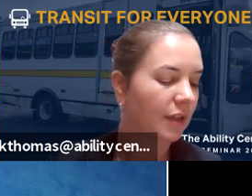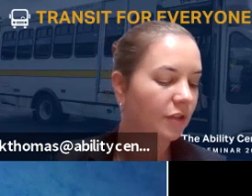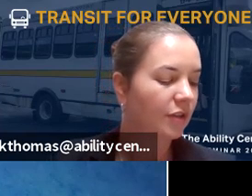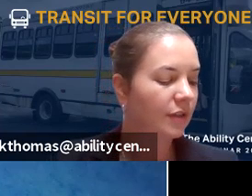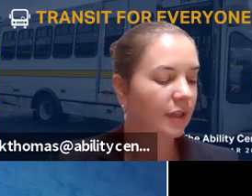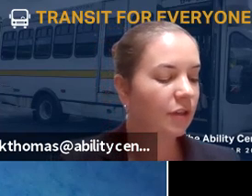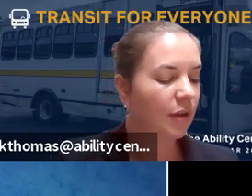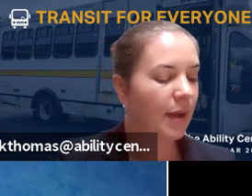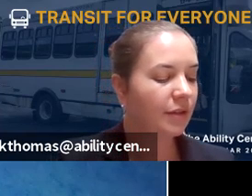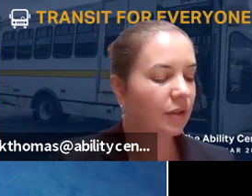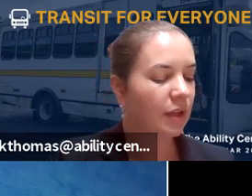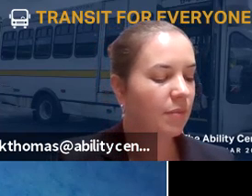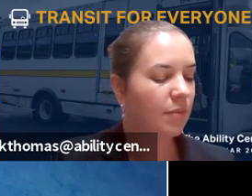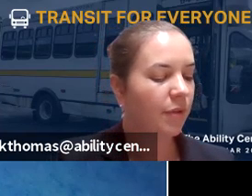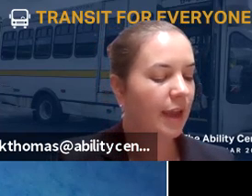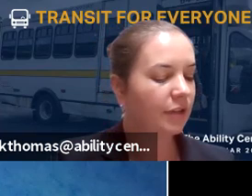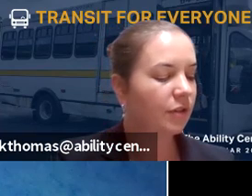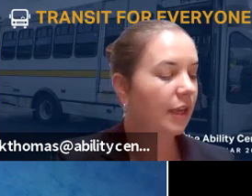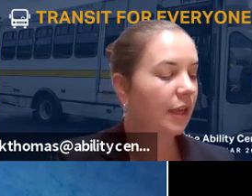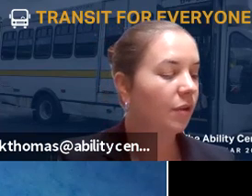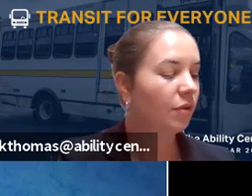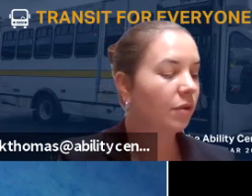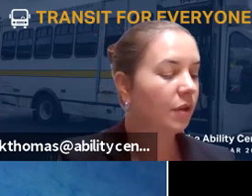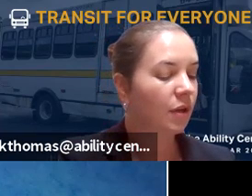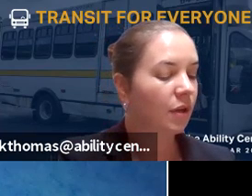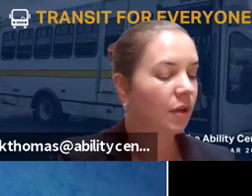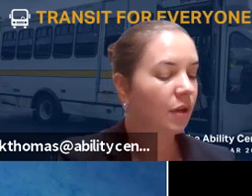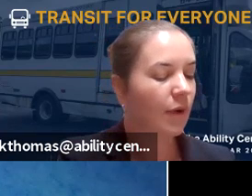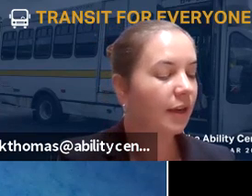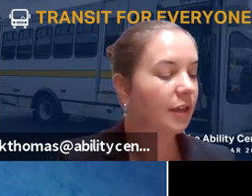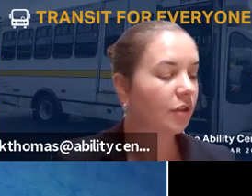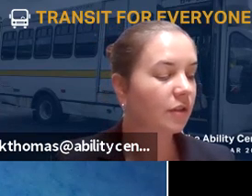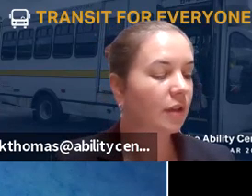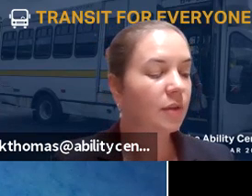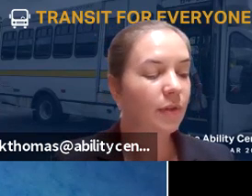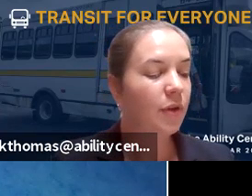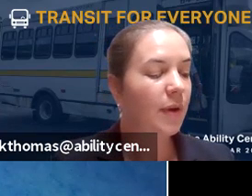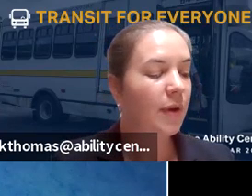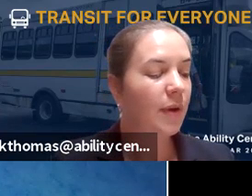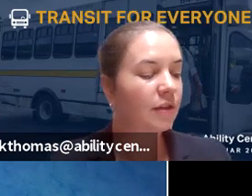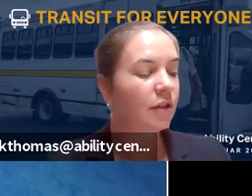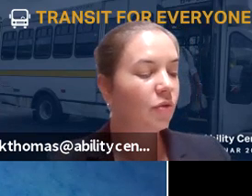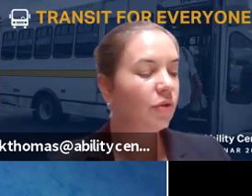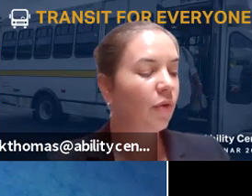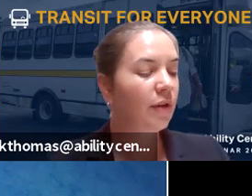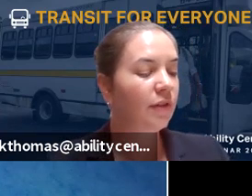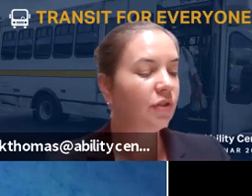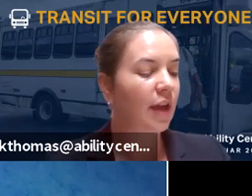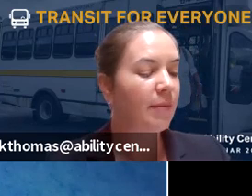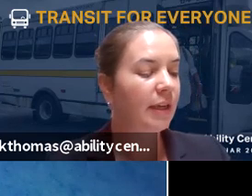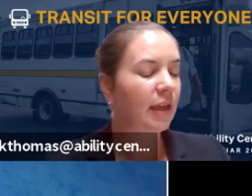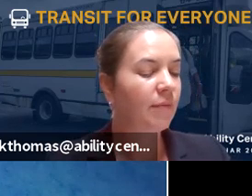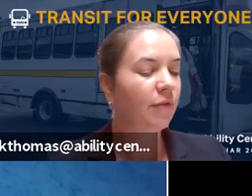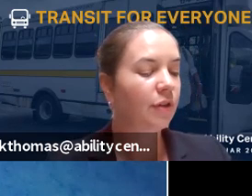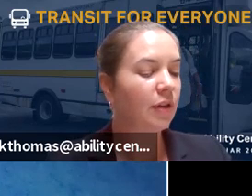more. Justin's leadership has earned him both national and local recognition, with U.S. Senator George